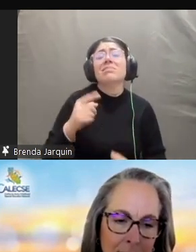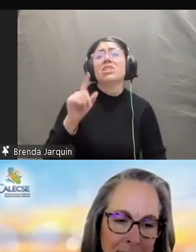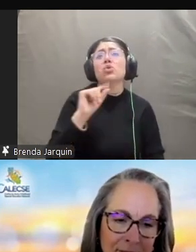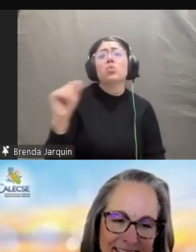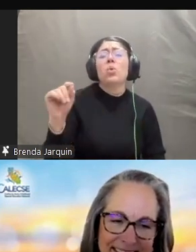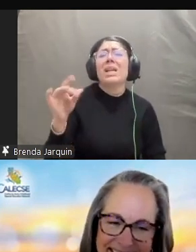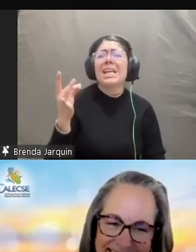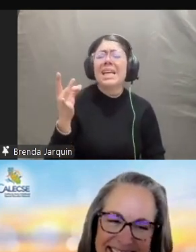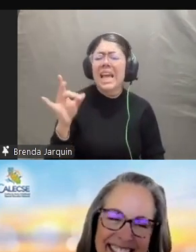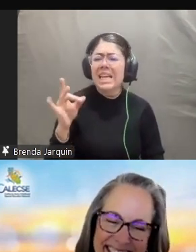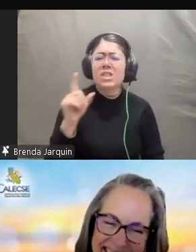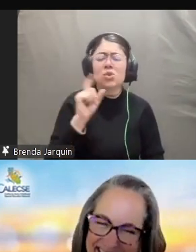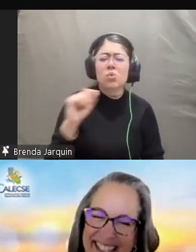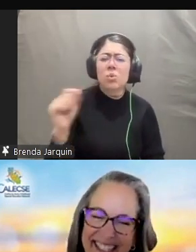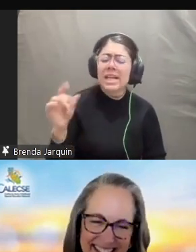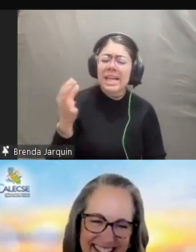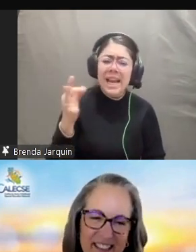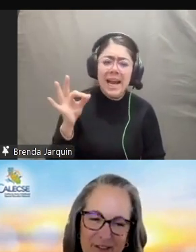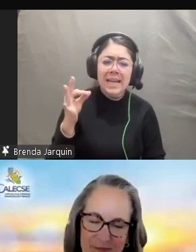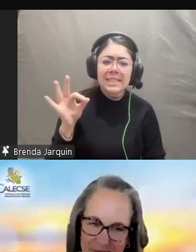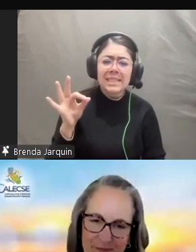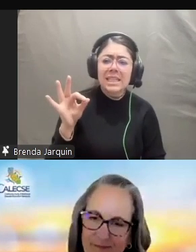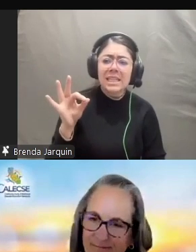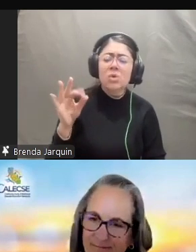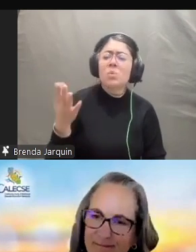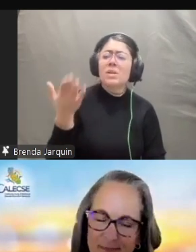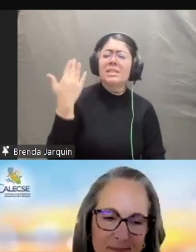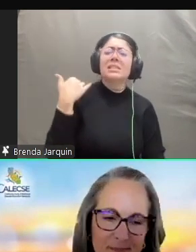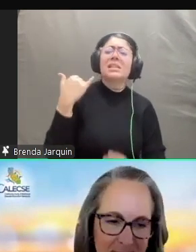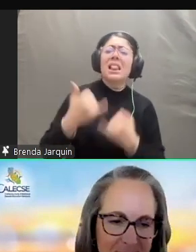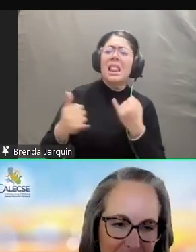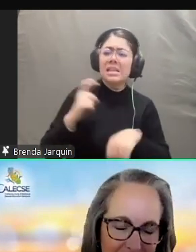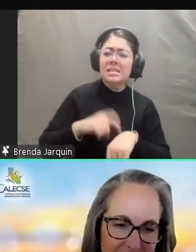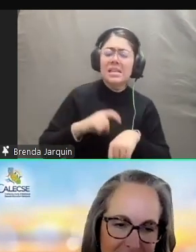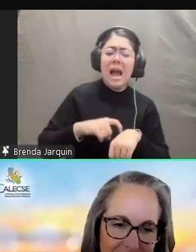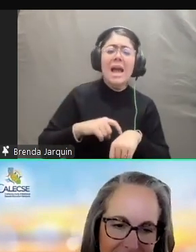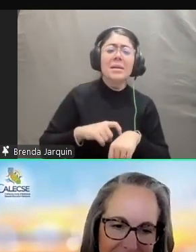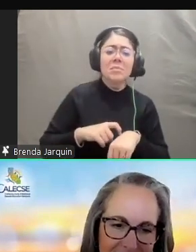2019? But we just check in each year. So